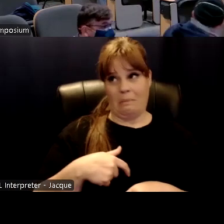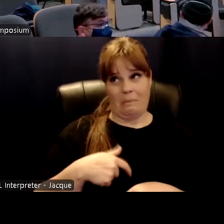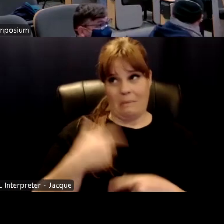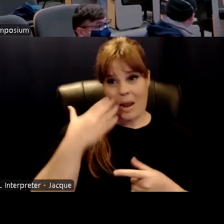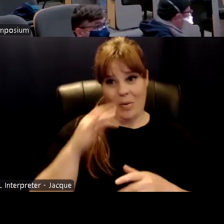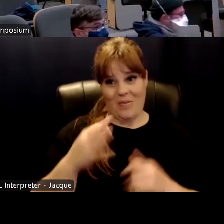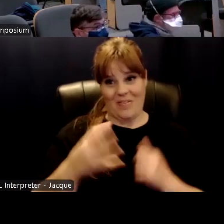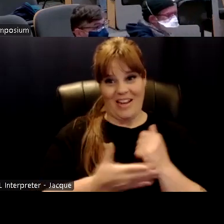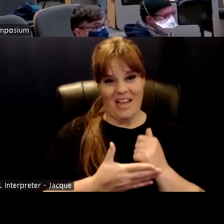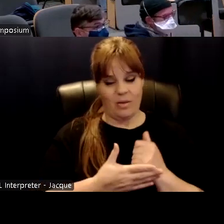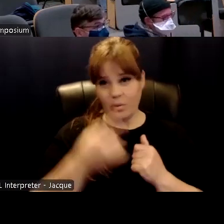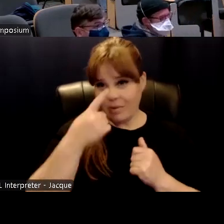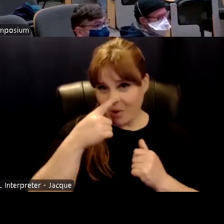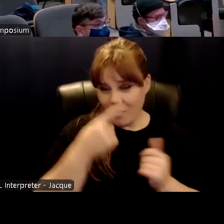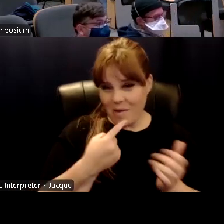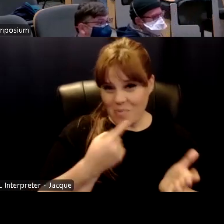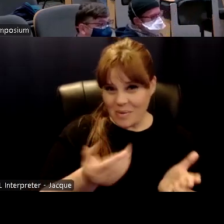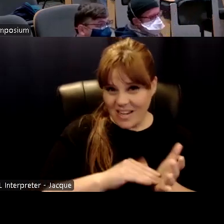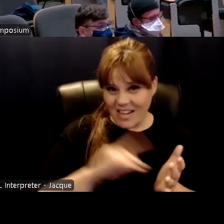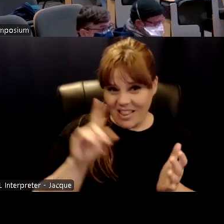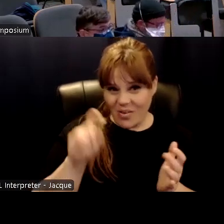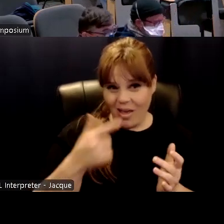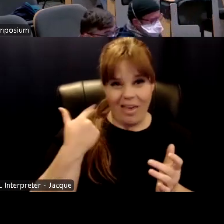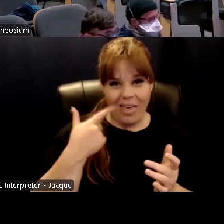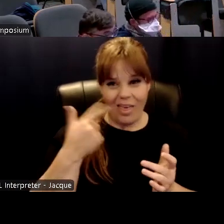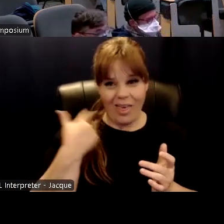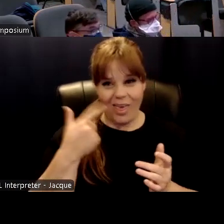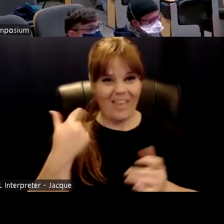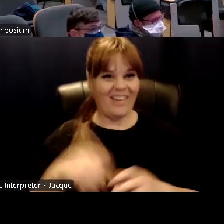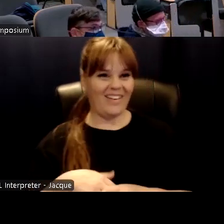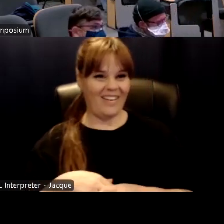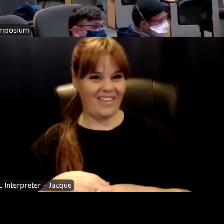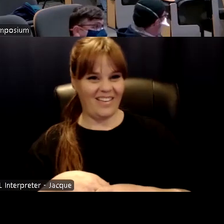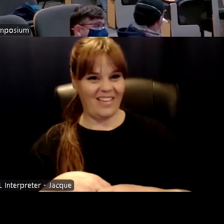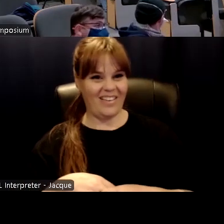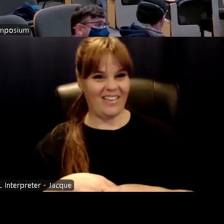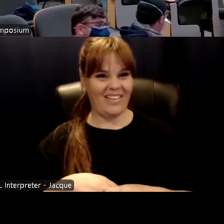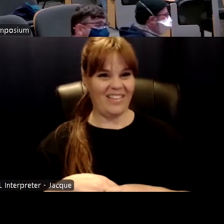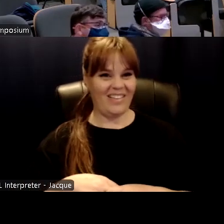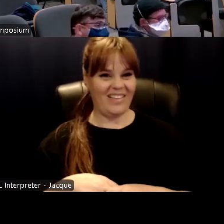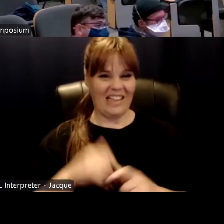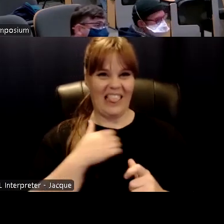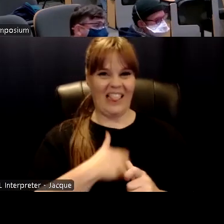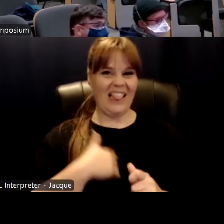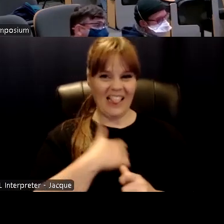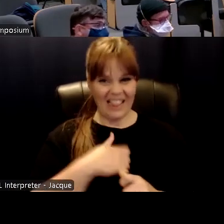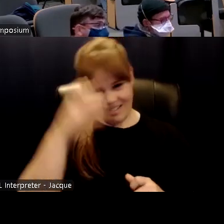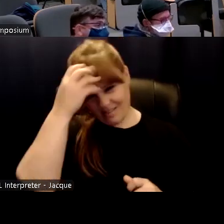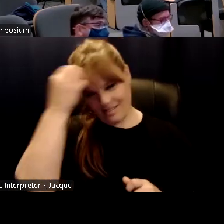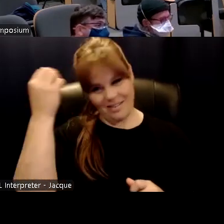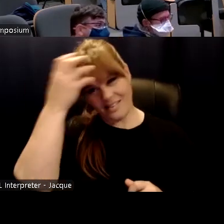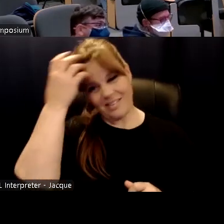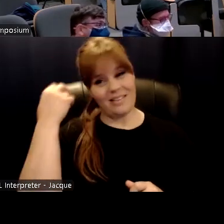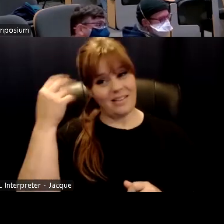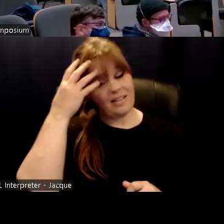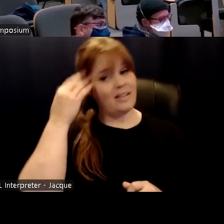Yes. Would you mind repeating the question for me? Apologies. No, that's quite all right. Well, the